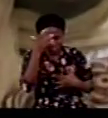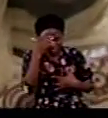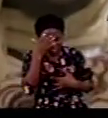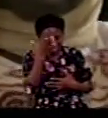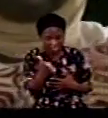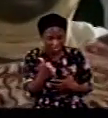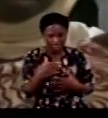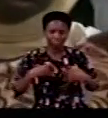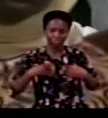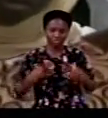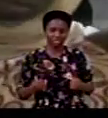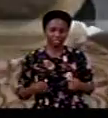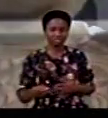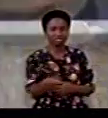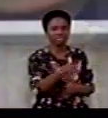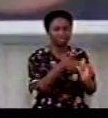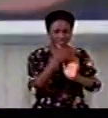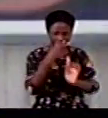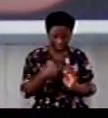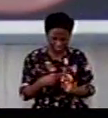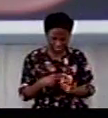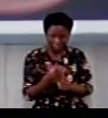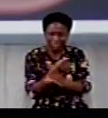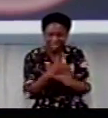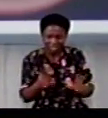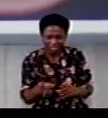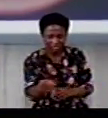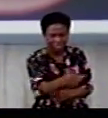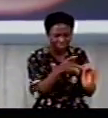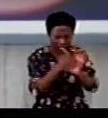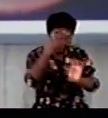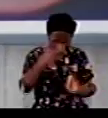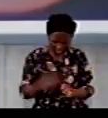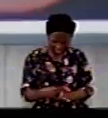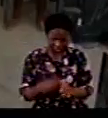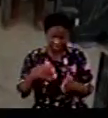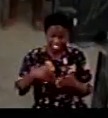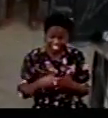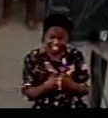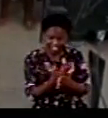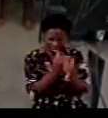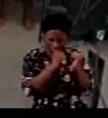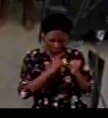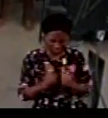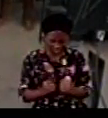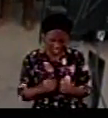now, total deliverance in every life in Jesus' name.